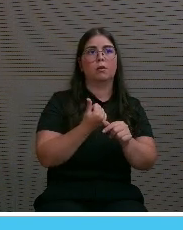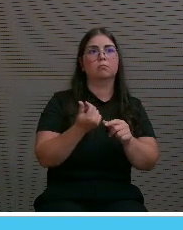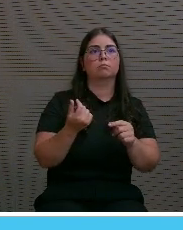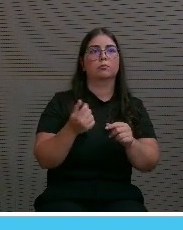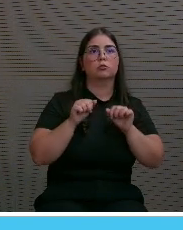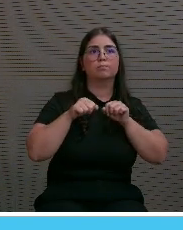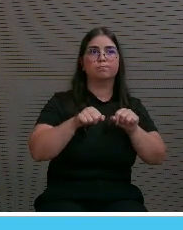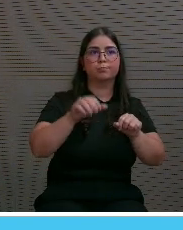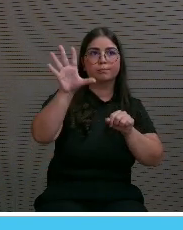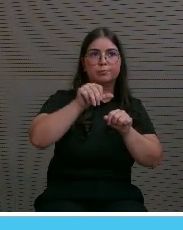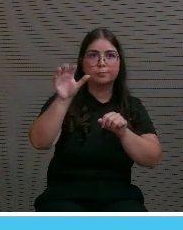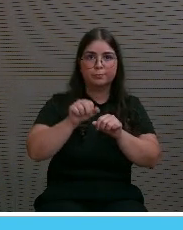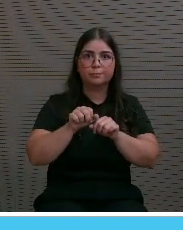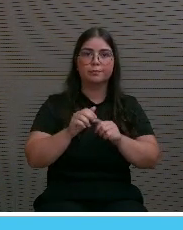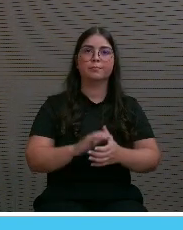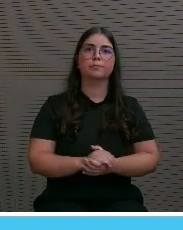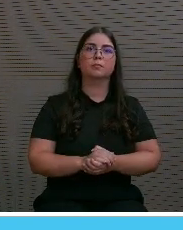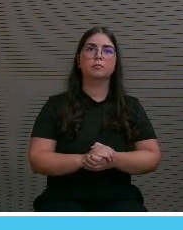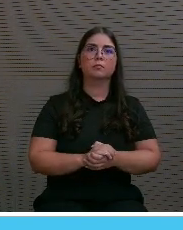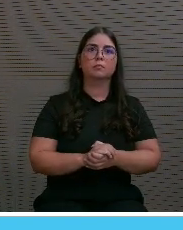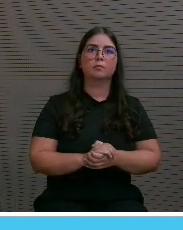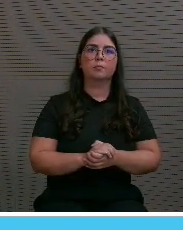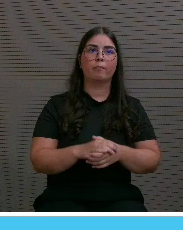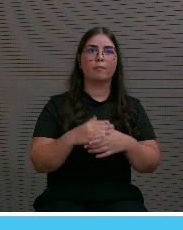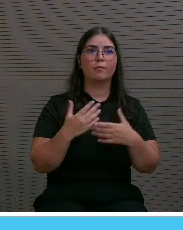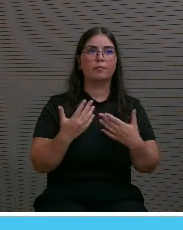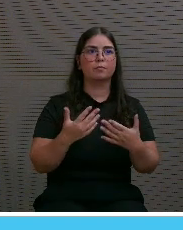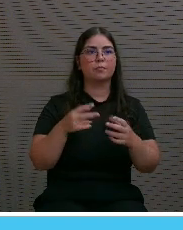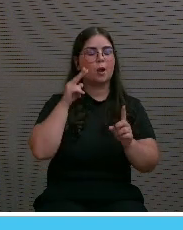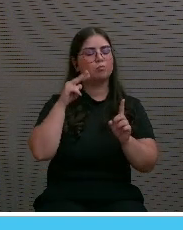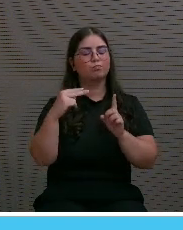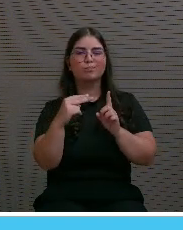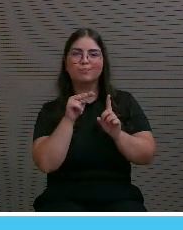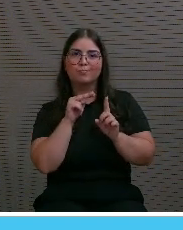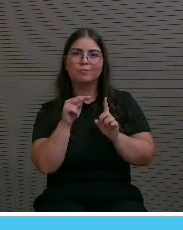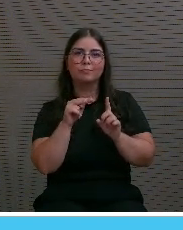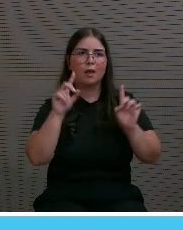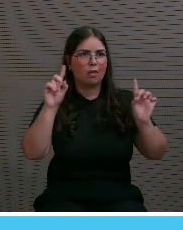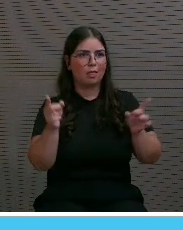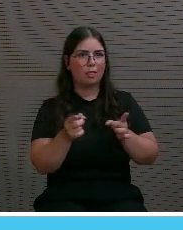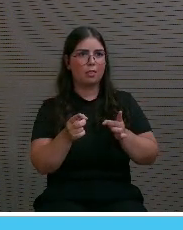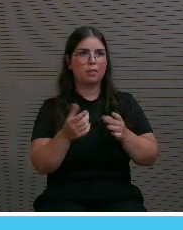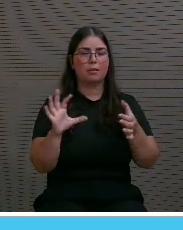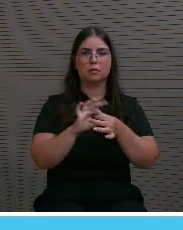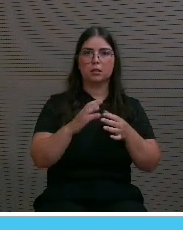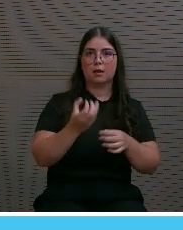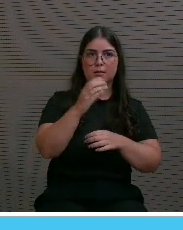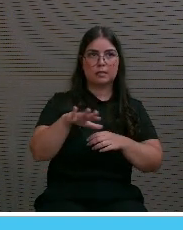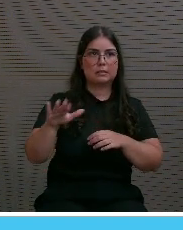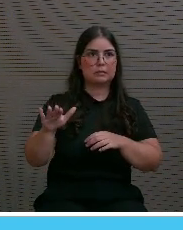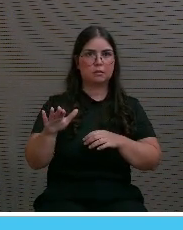Now, I just will give you a very brief overview of the science behind this. Traditional